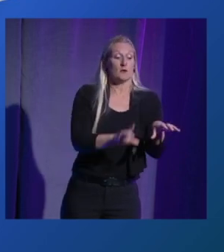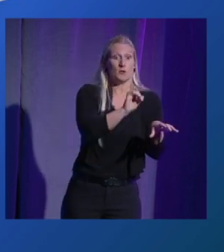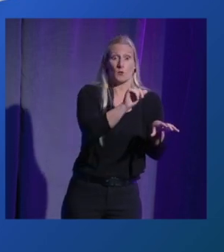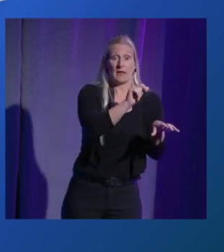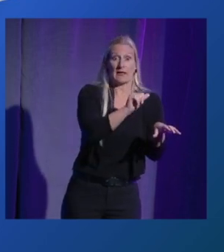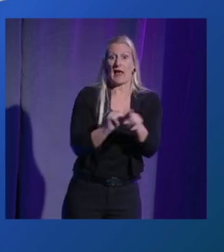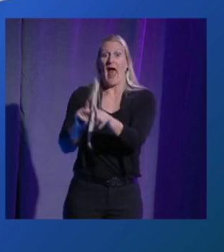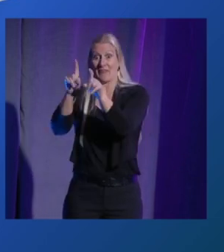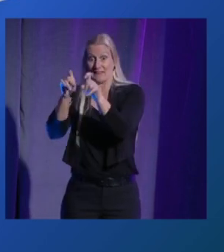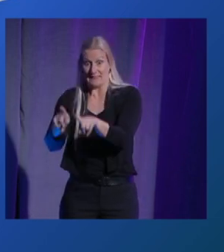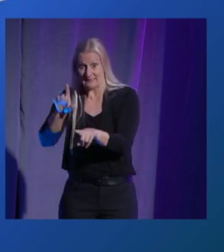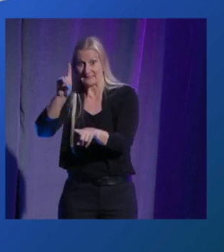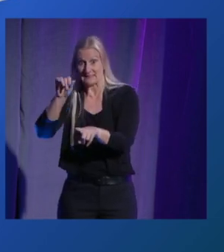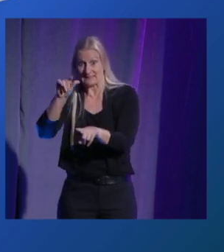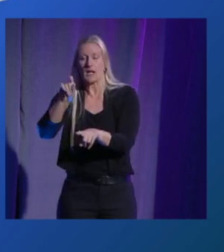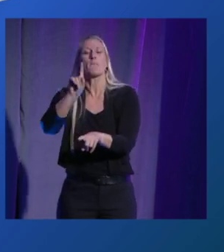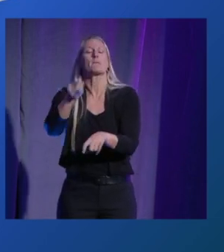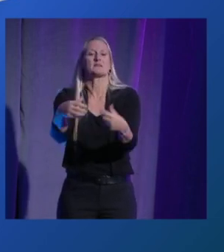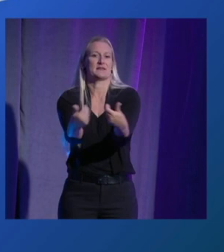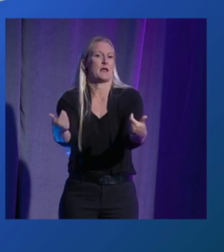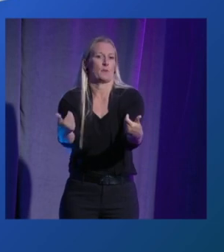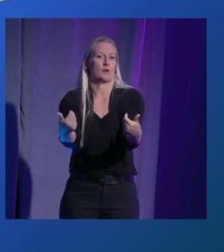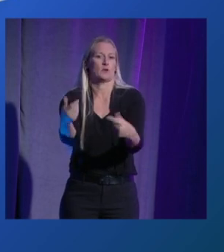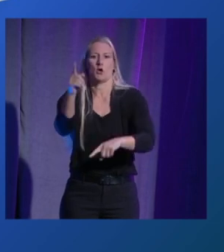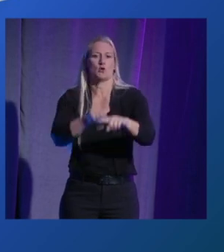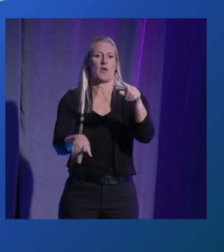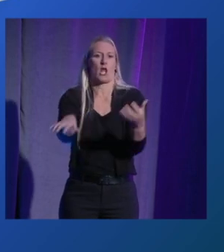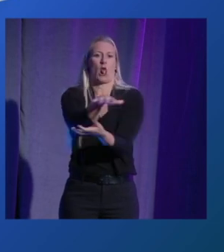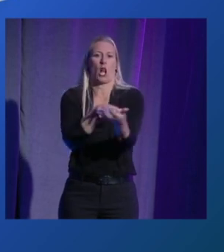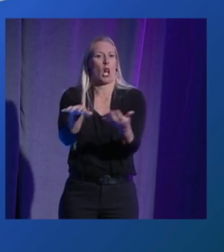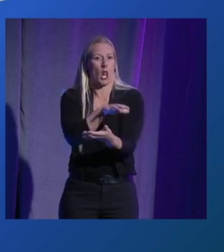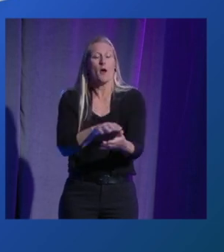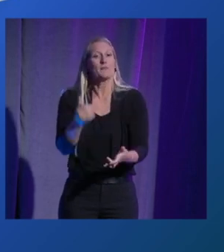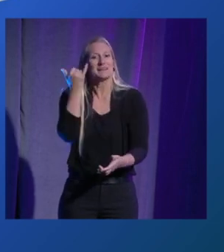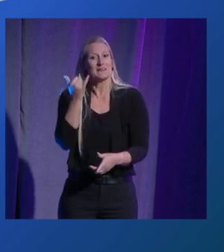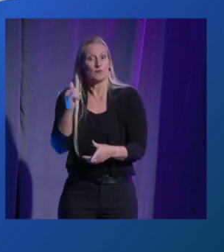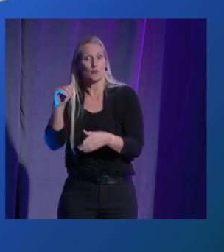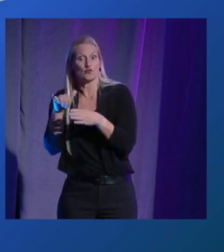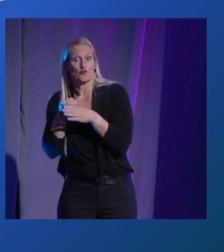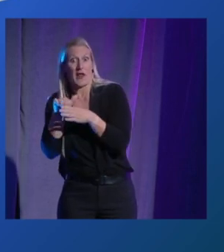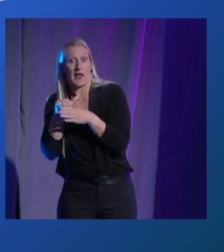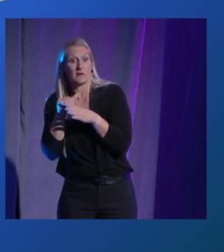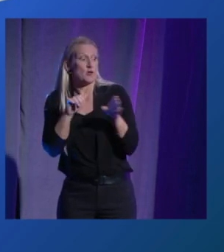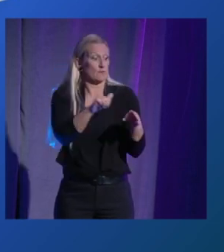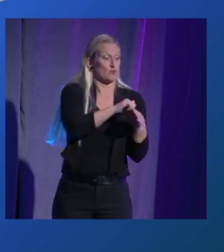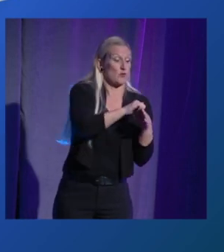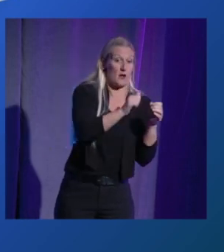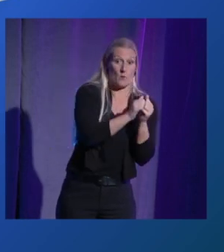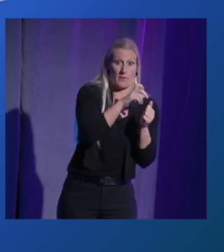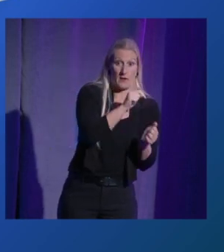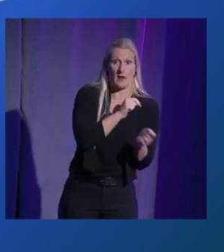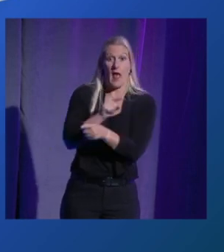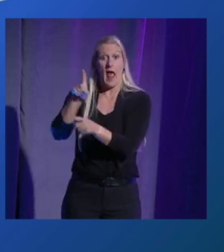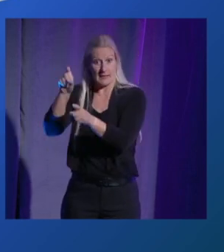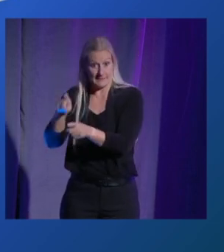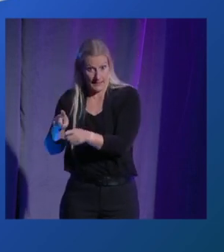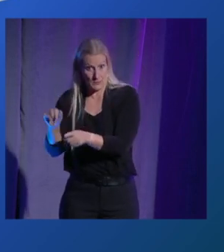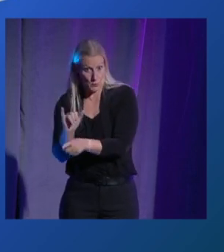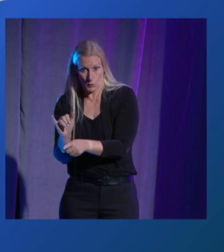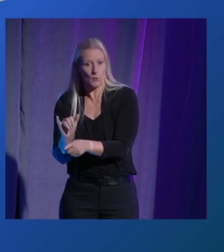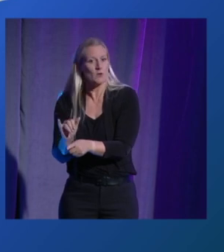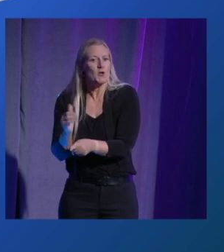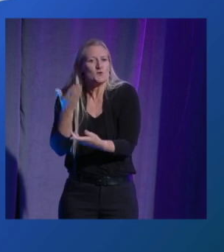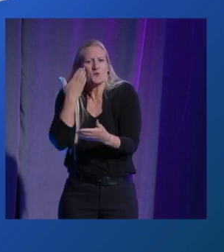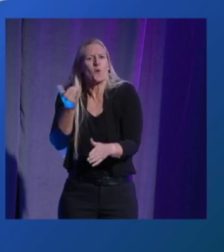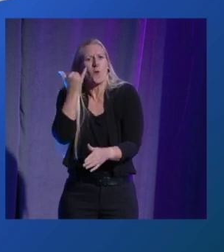any mixing between those because then if you know if you trained on the data and you test on it you don't know if it's actually going to work for the new thing and